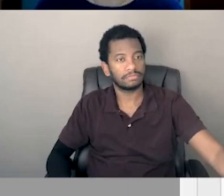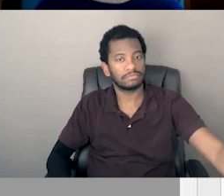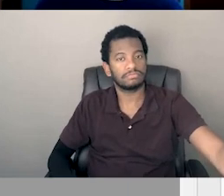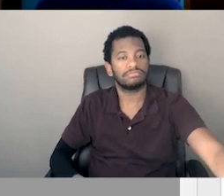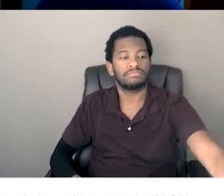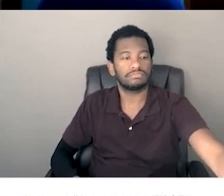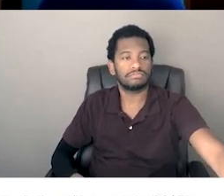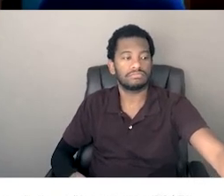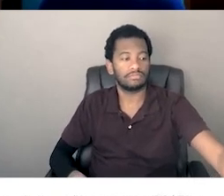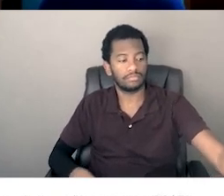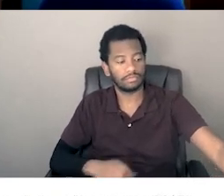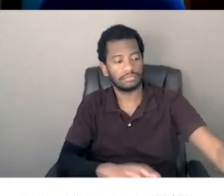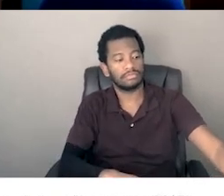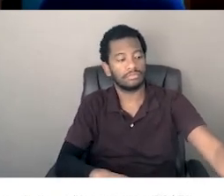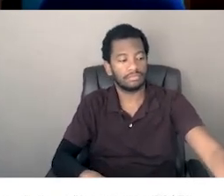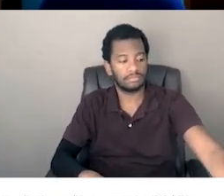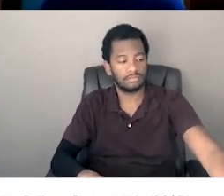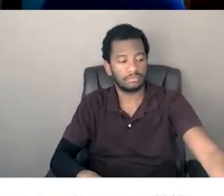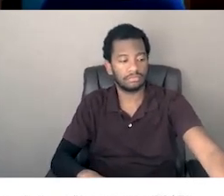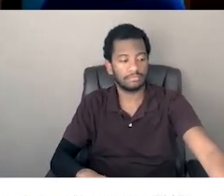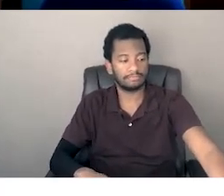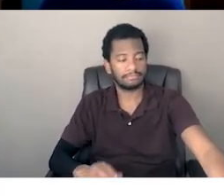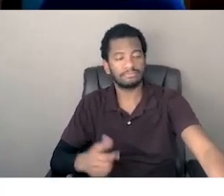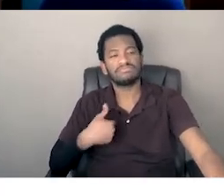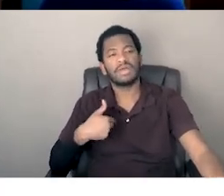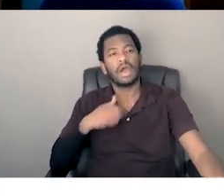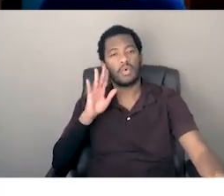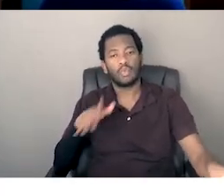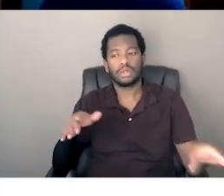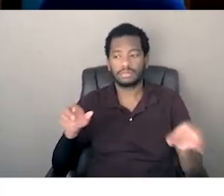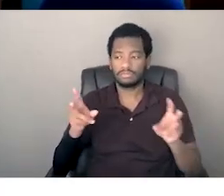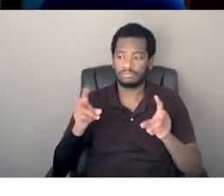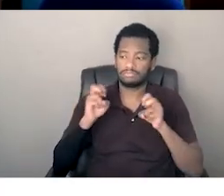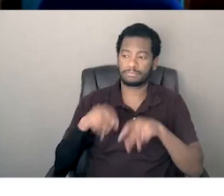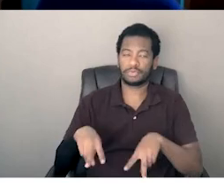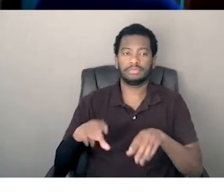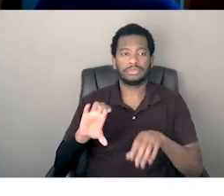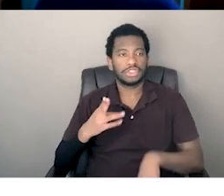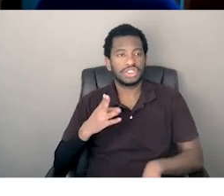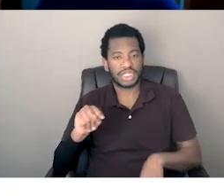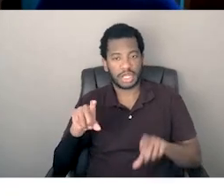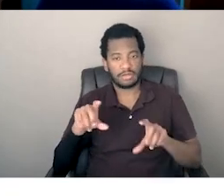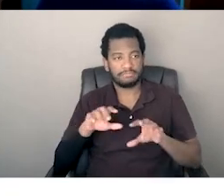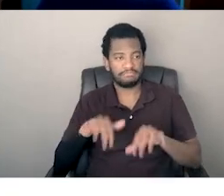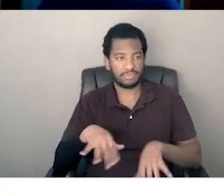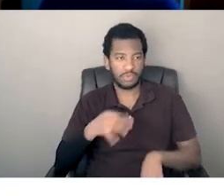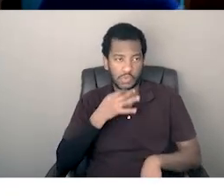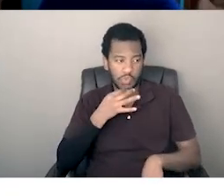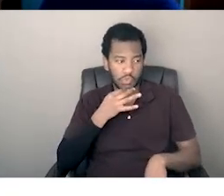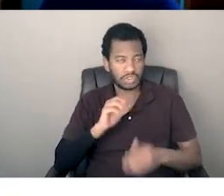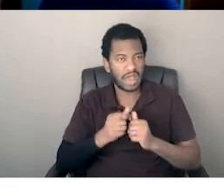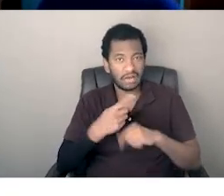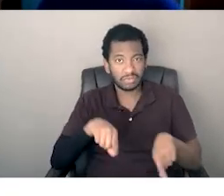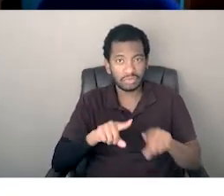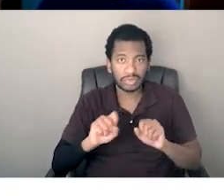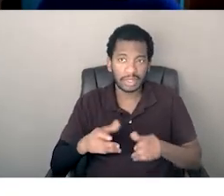that into the chat in a minute towards the end. So ways that you can advance this work,